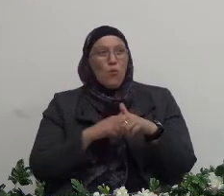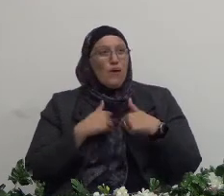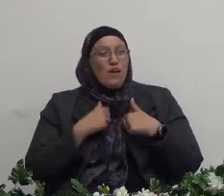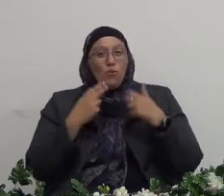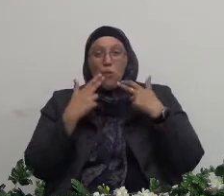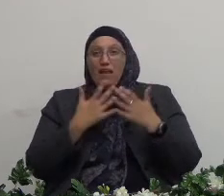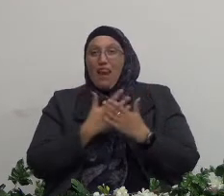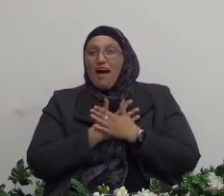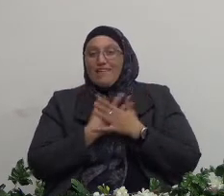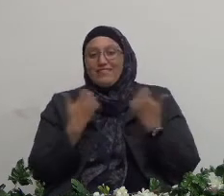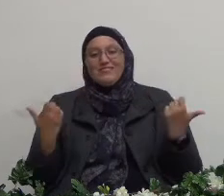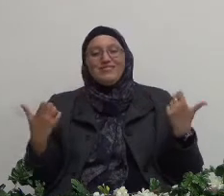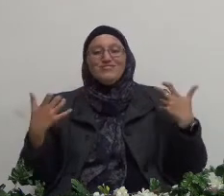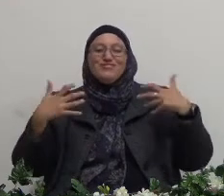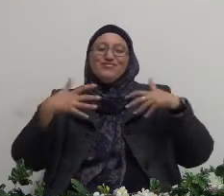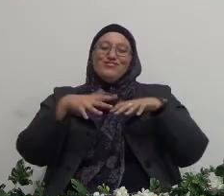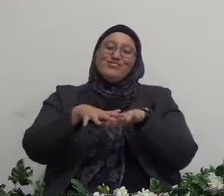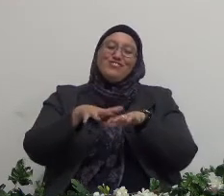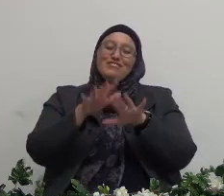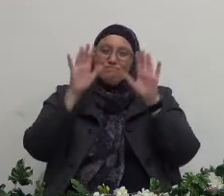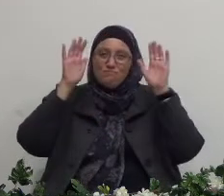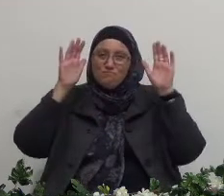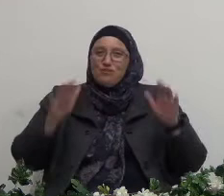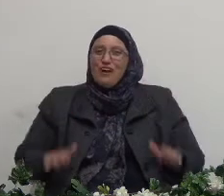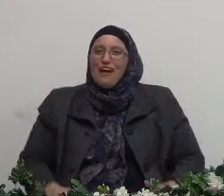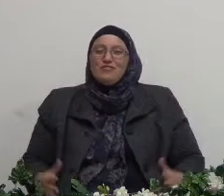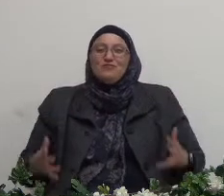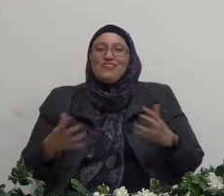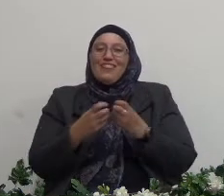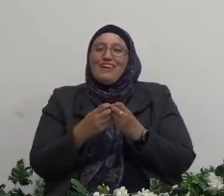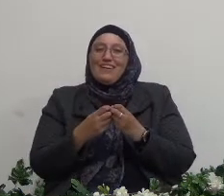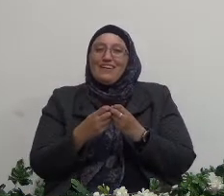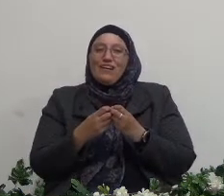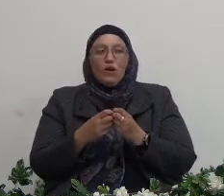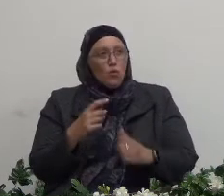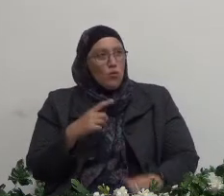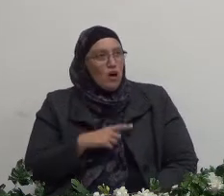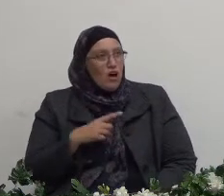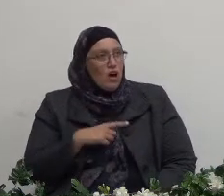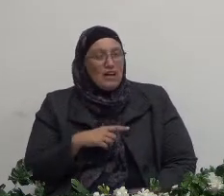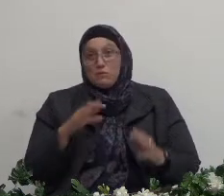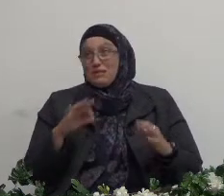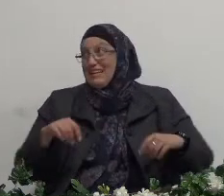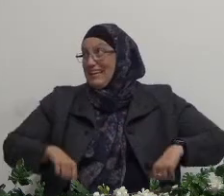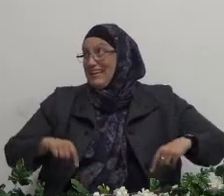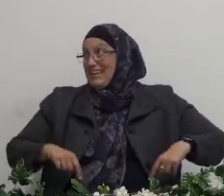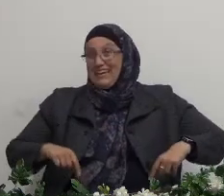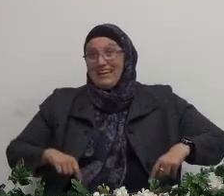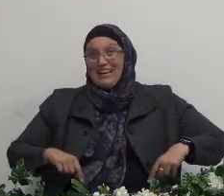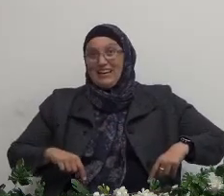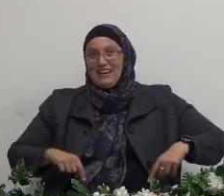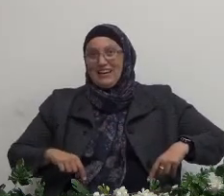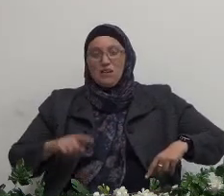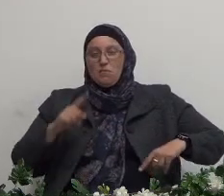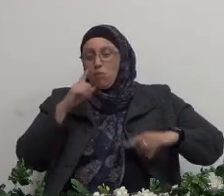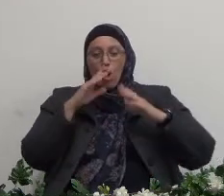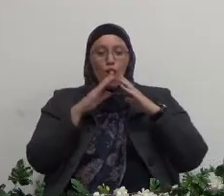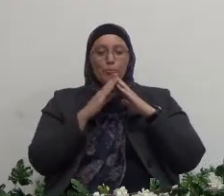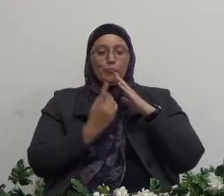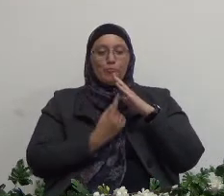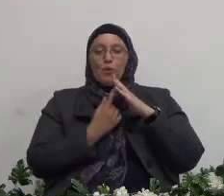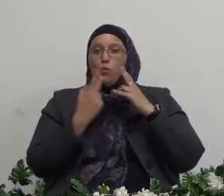Everyone lives in their own home. People don't associate. we're too busy talking to each other on social